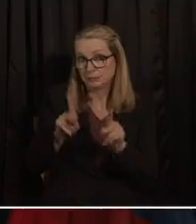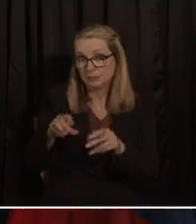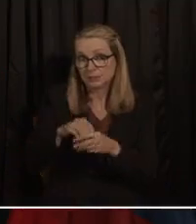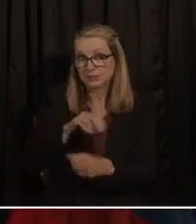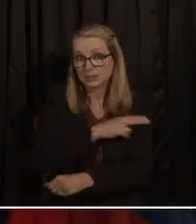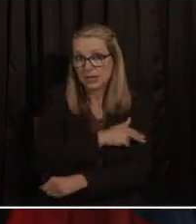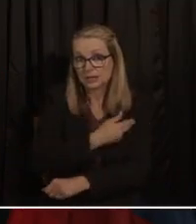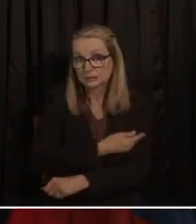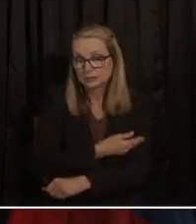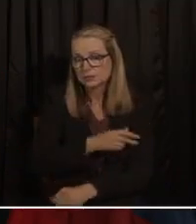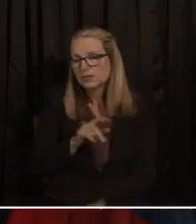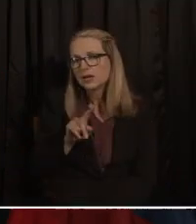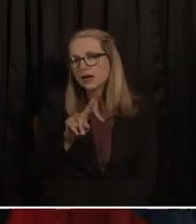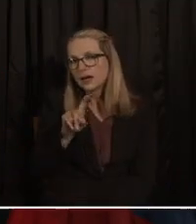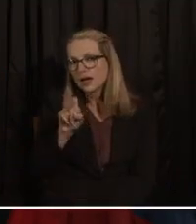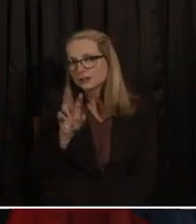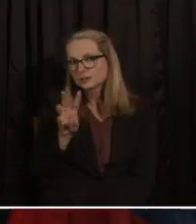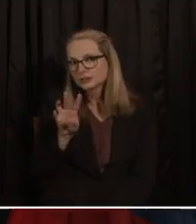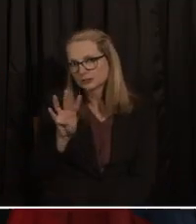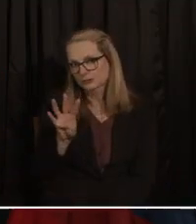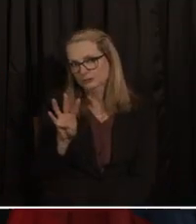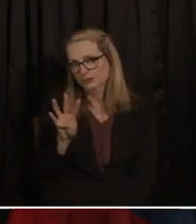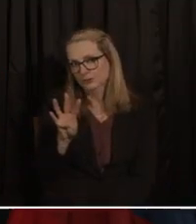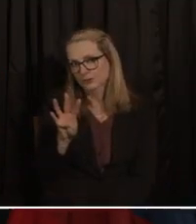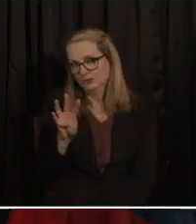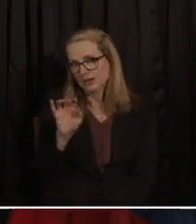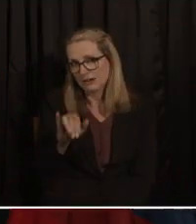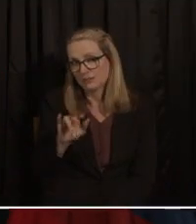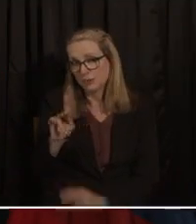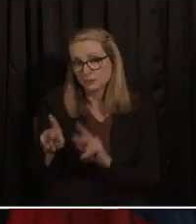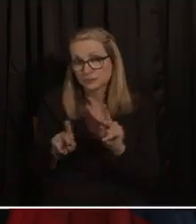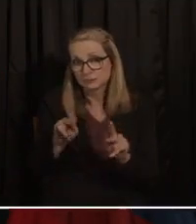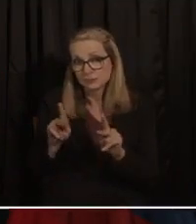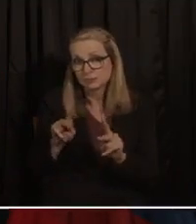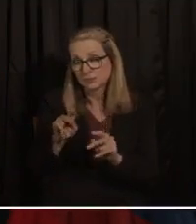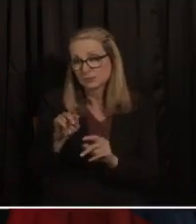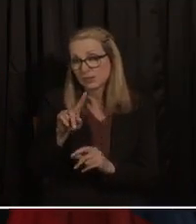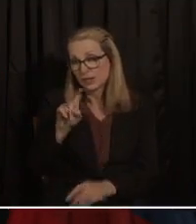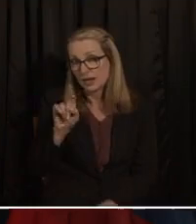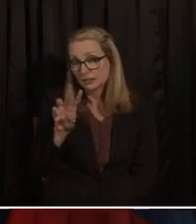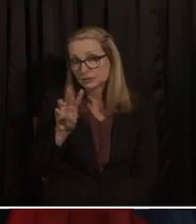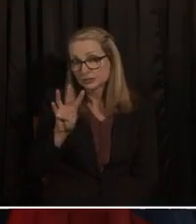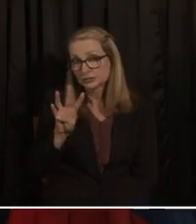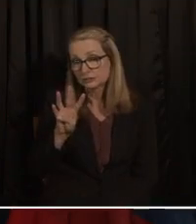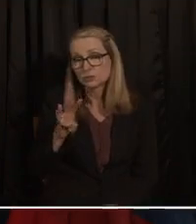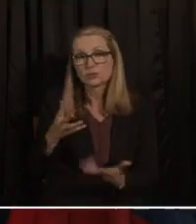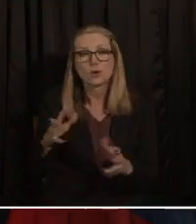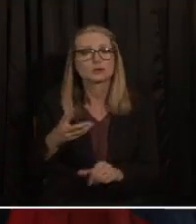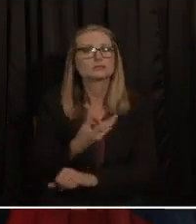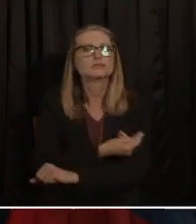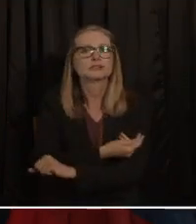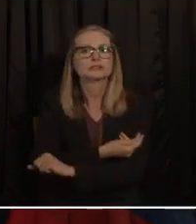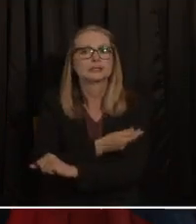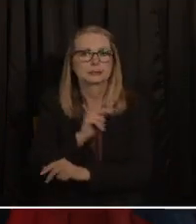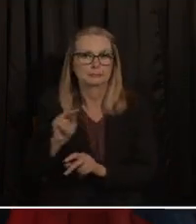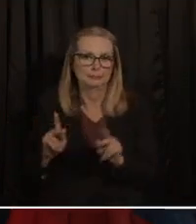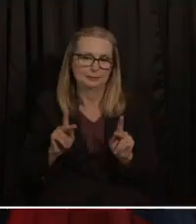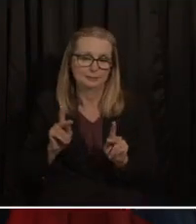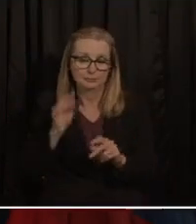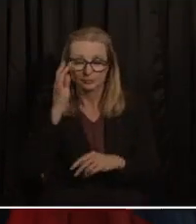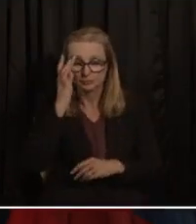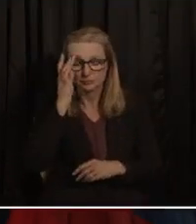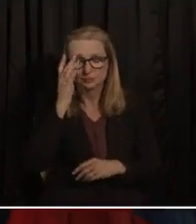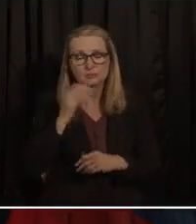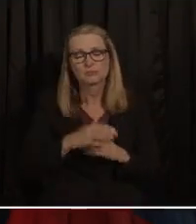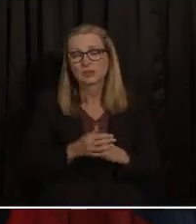only 164 of the 866 are vaccinated Coloradans. So you